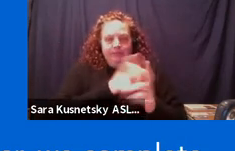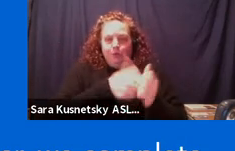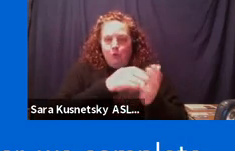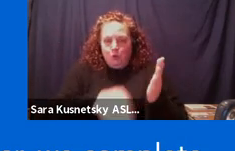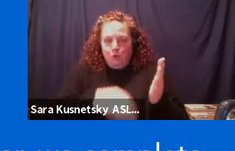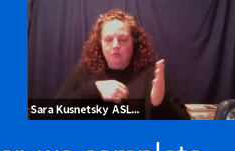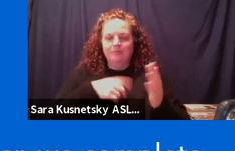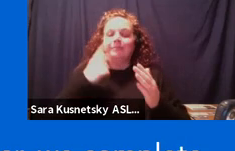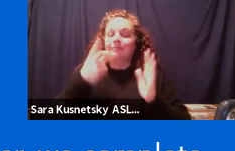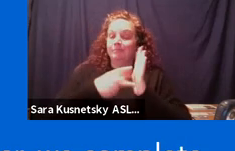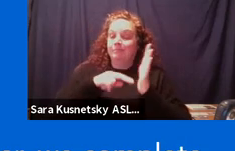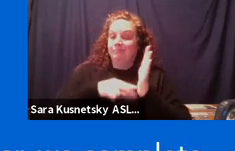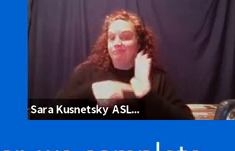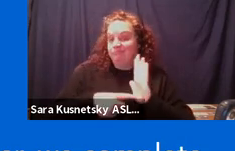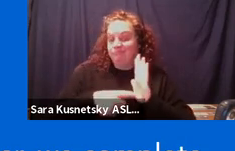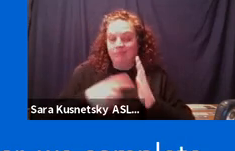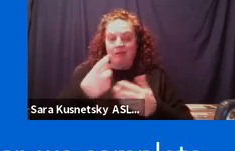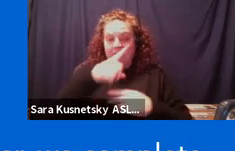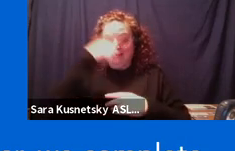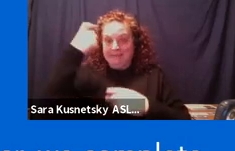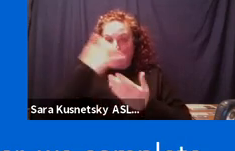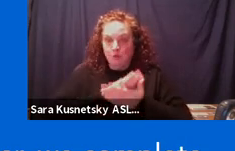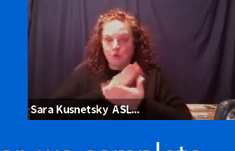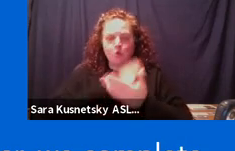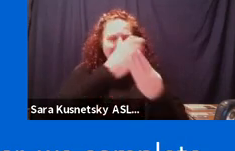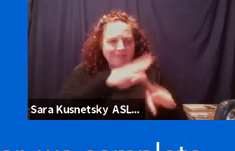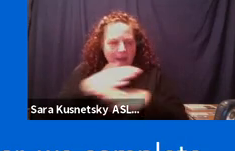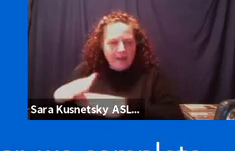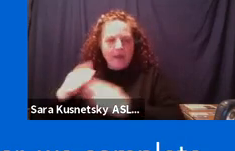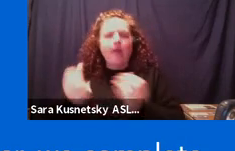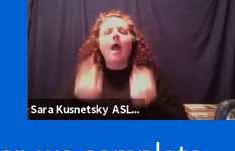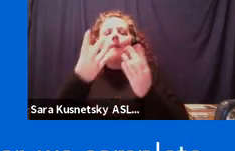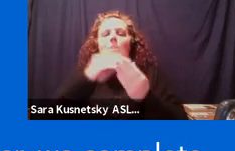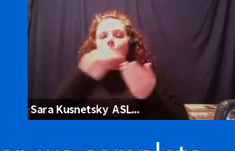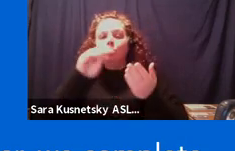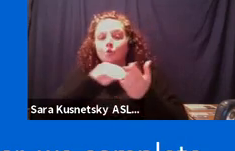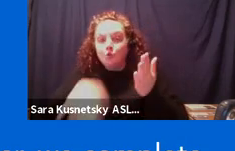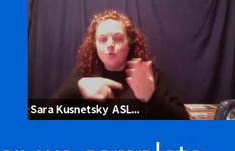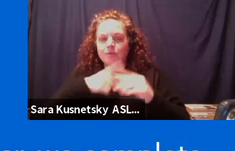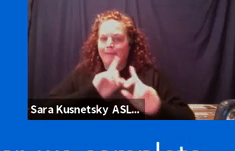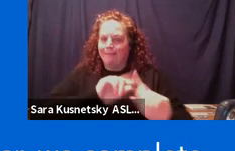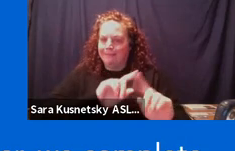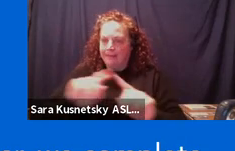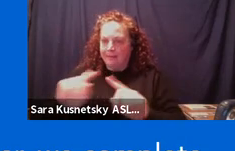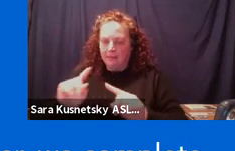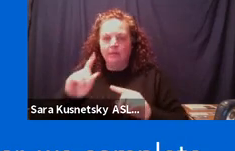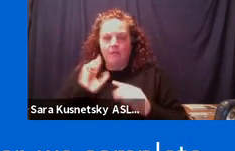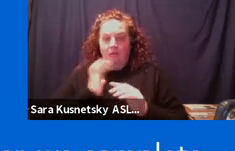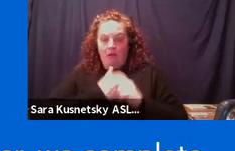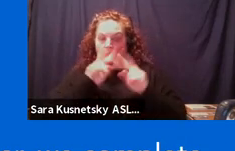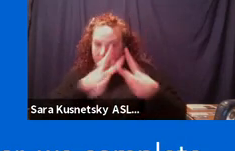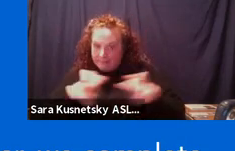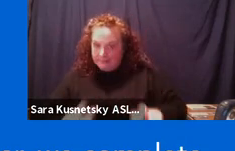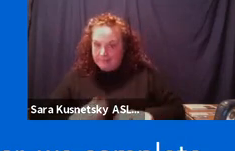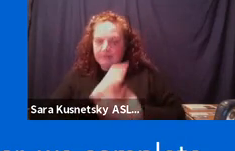summer school budget up based on the number of students who attended summer school. As part of this analysis, we found that while some